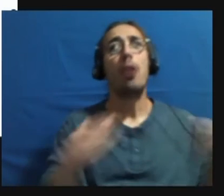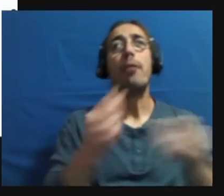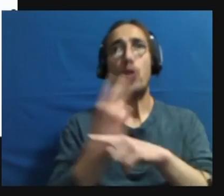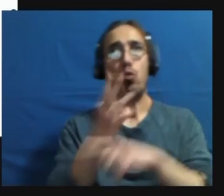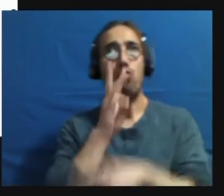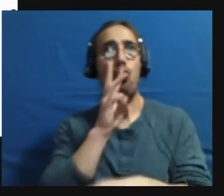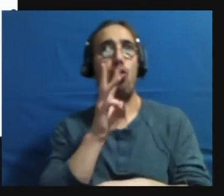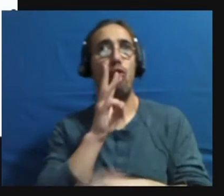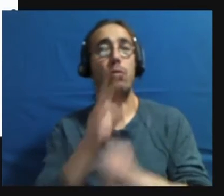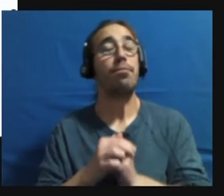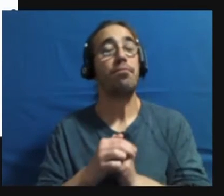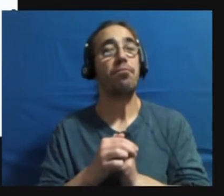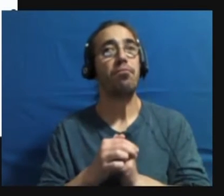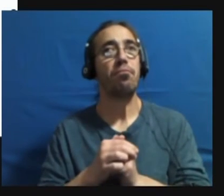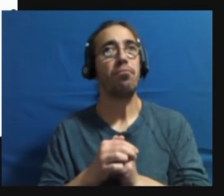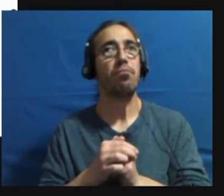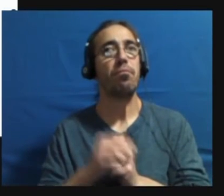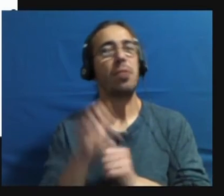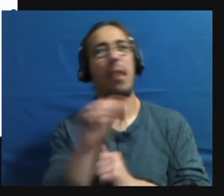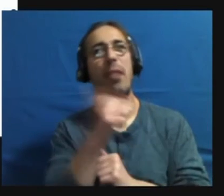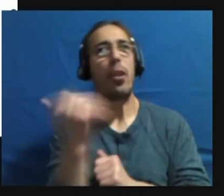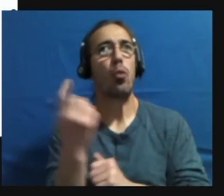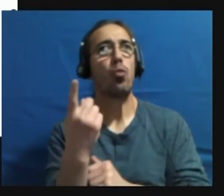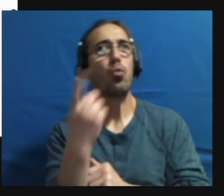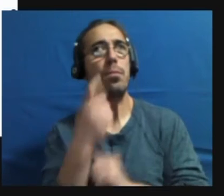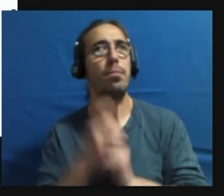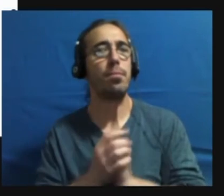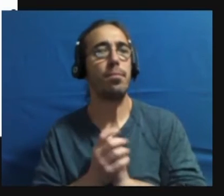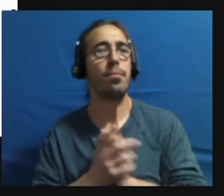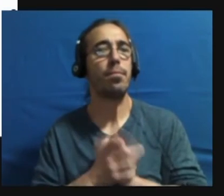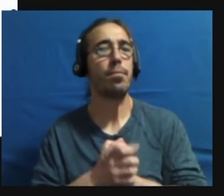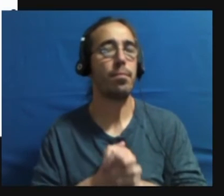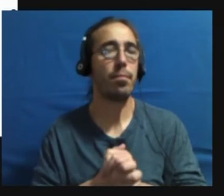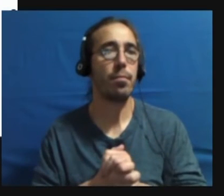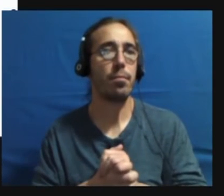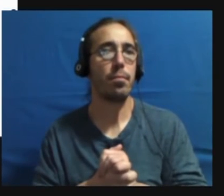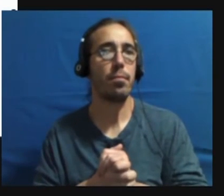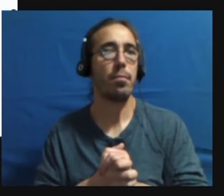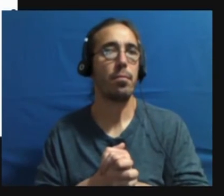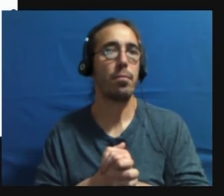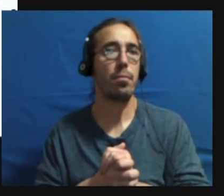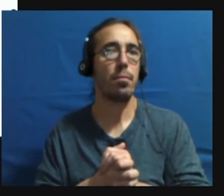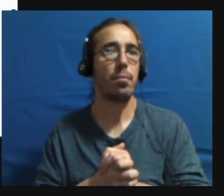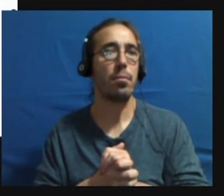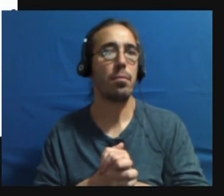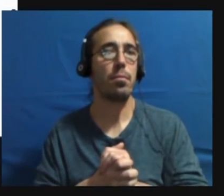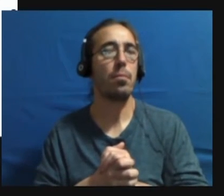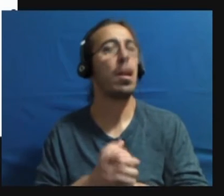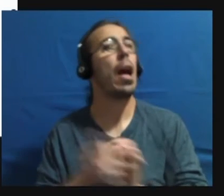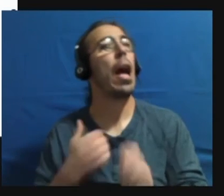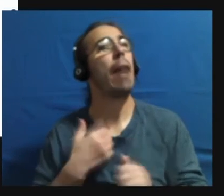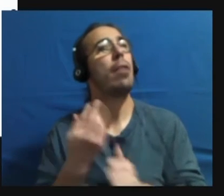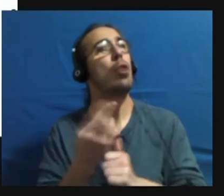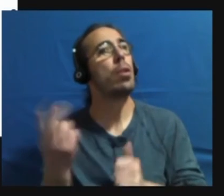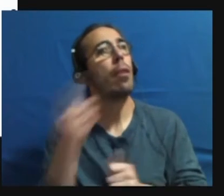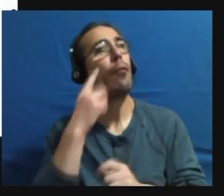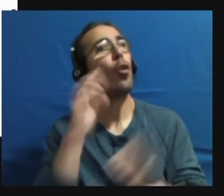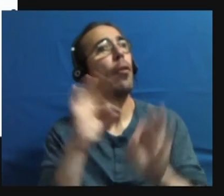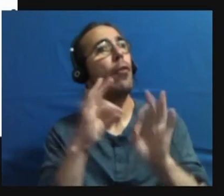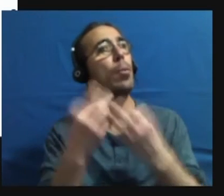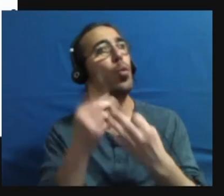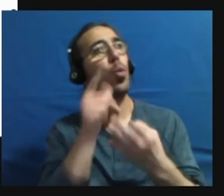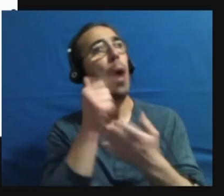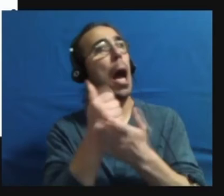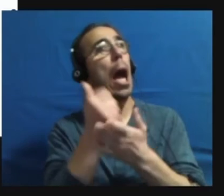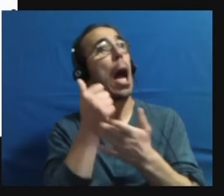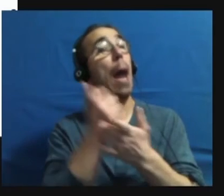Another question that's being asked is, do you have any resources for families to help connecting